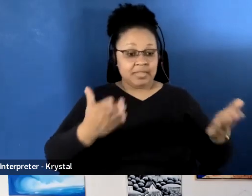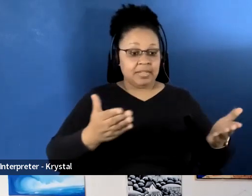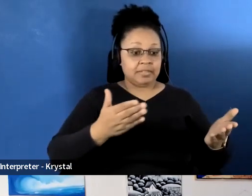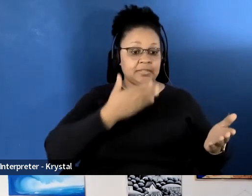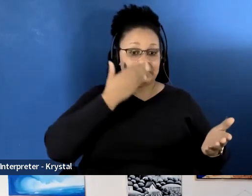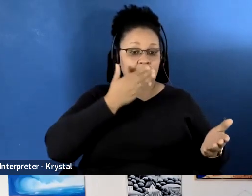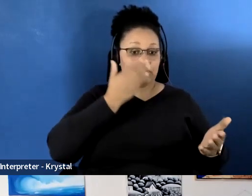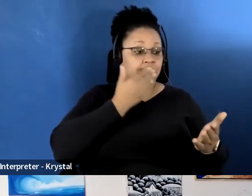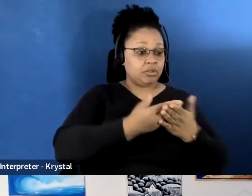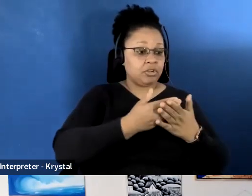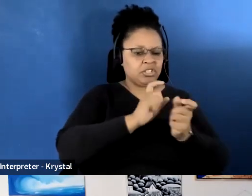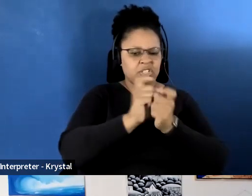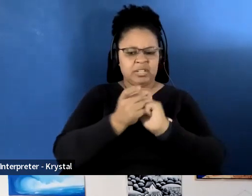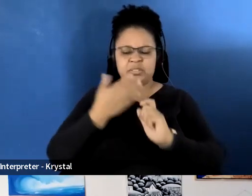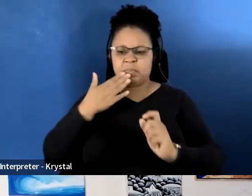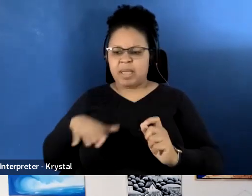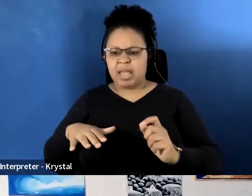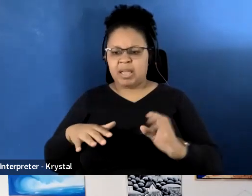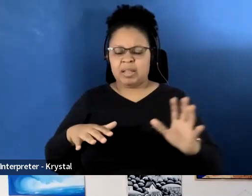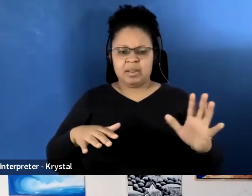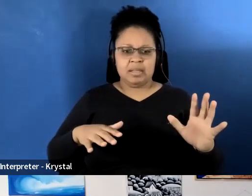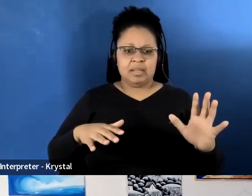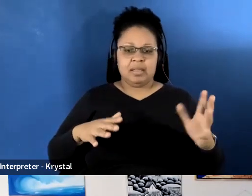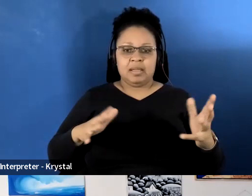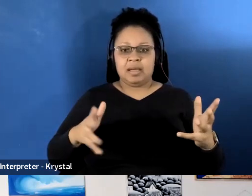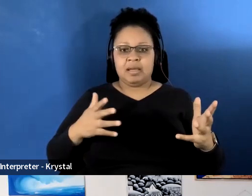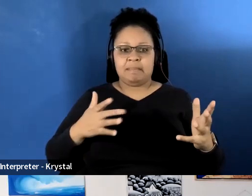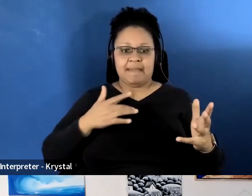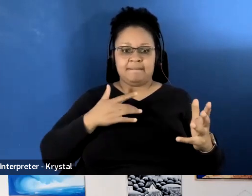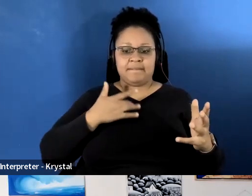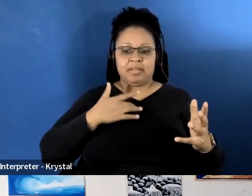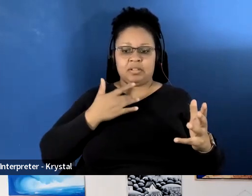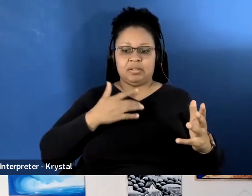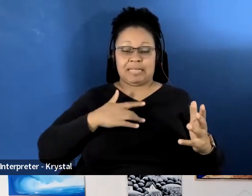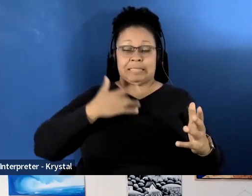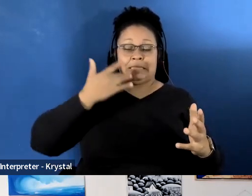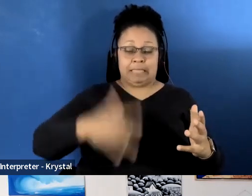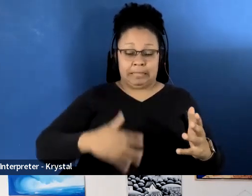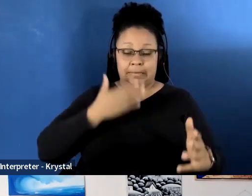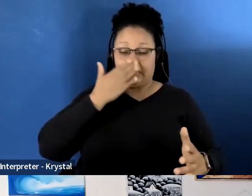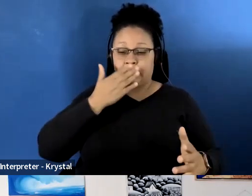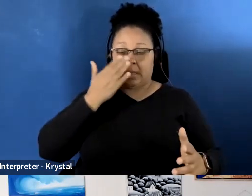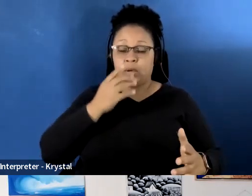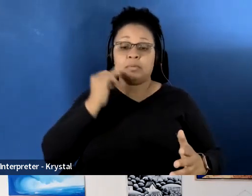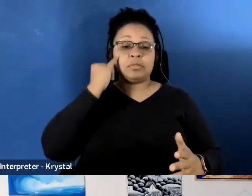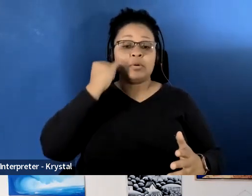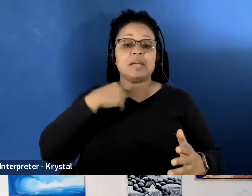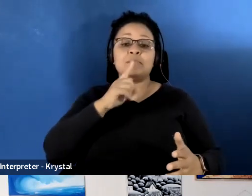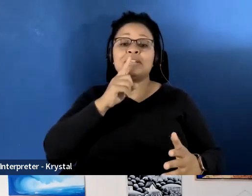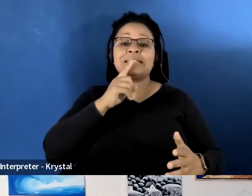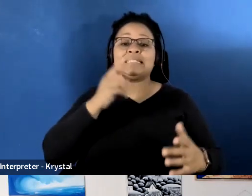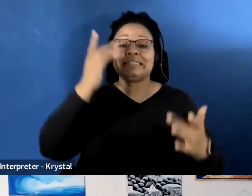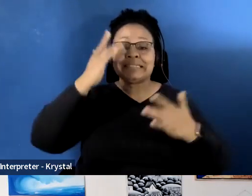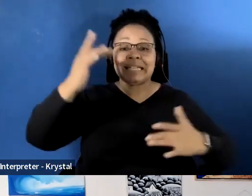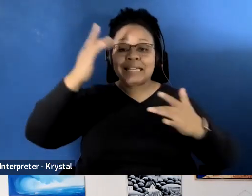up. And I'm able to, like, I usually have a pretty sensitive sense of smell, but if I'm really, really sick, I can